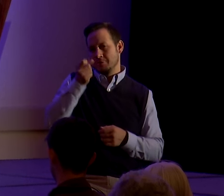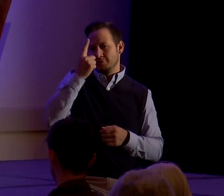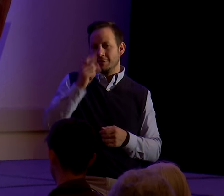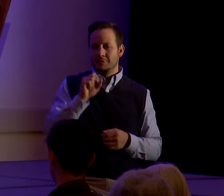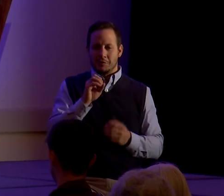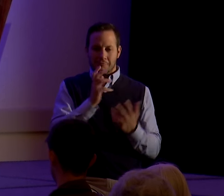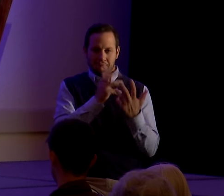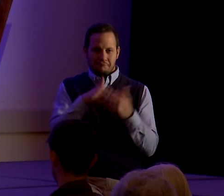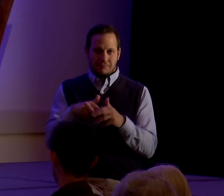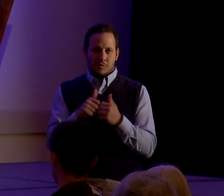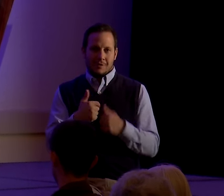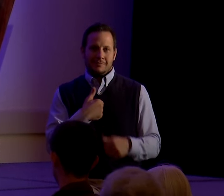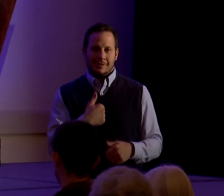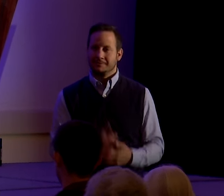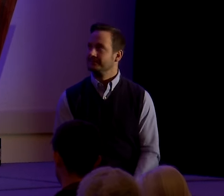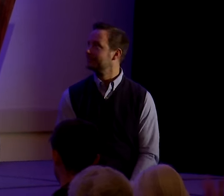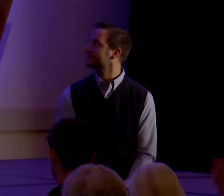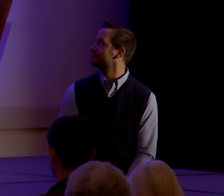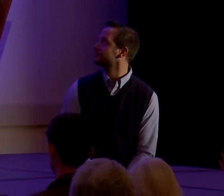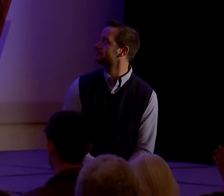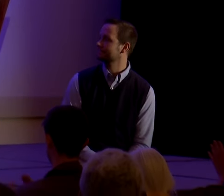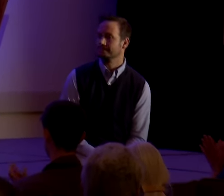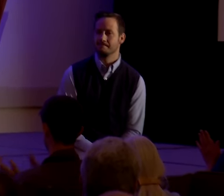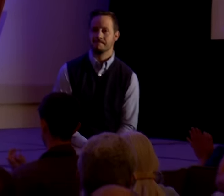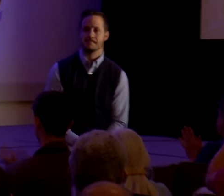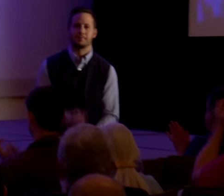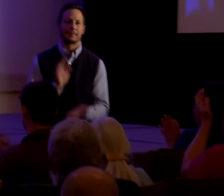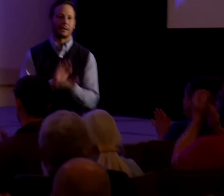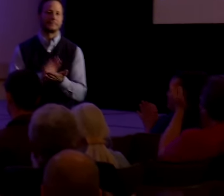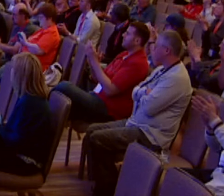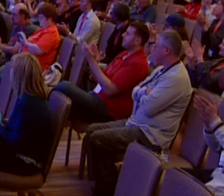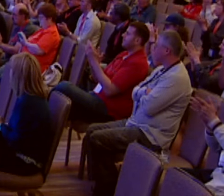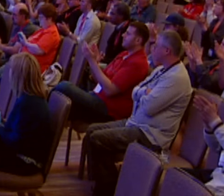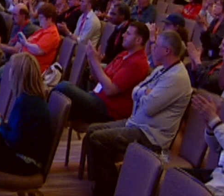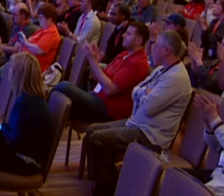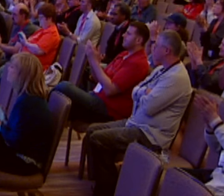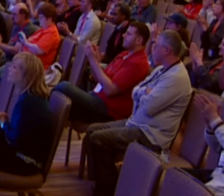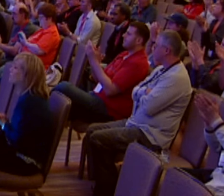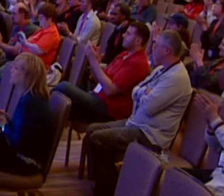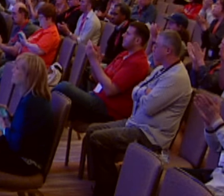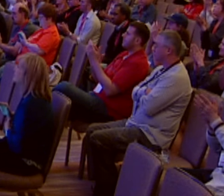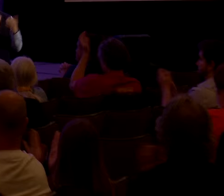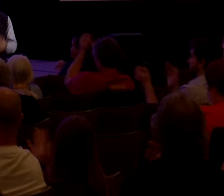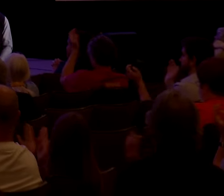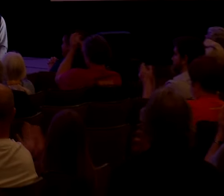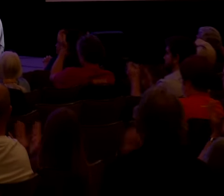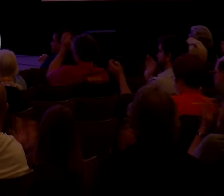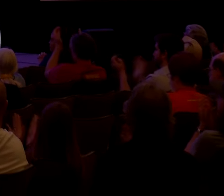Thank you.